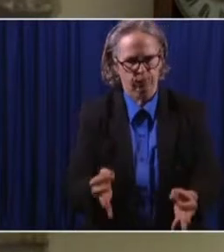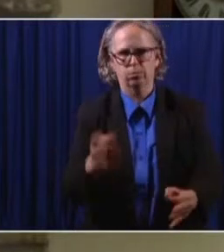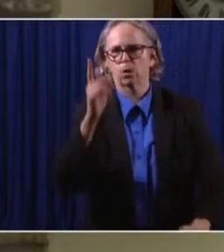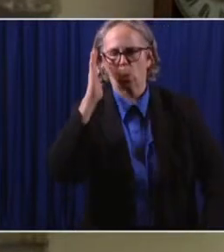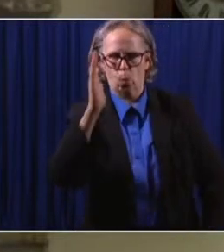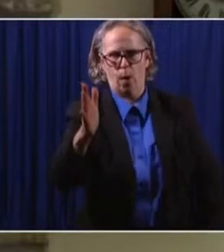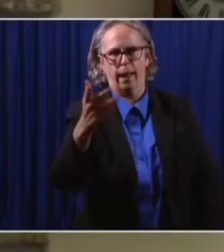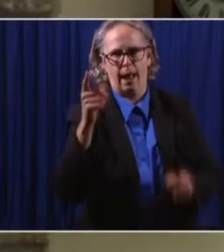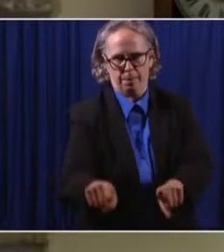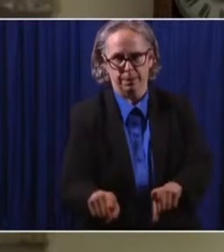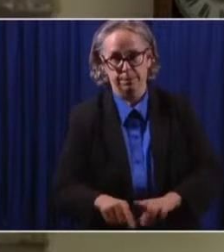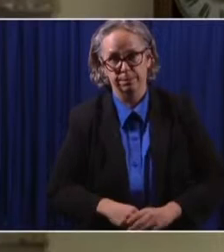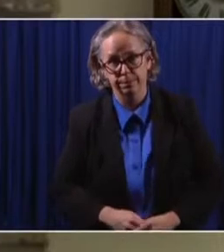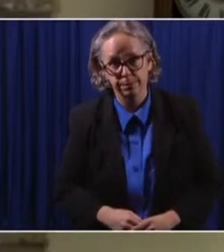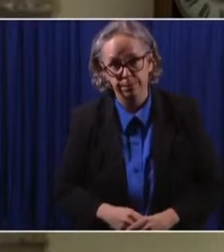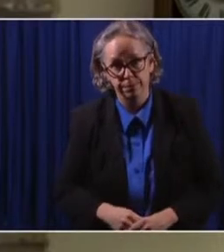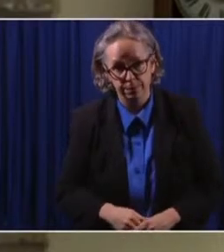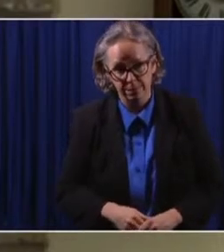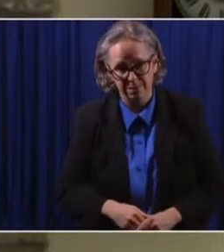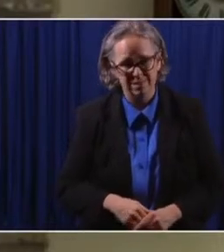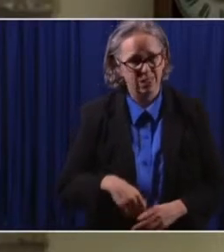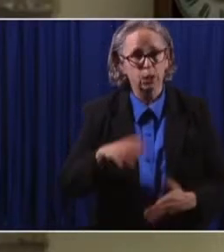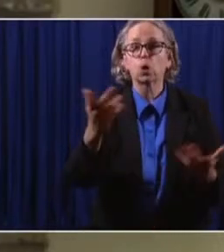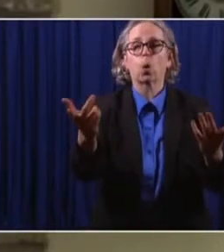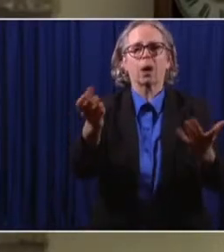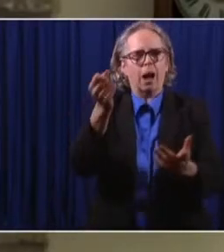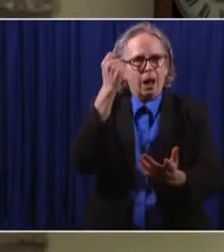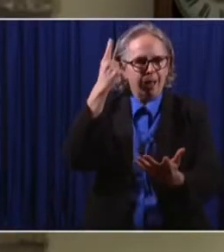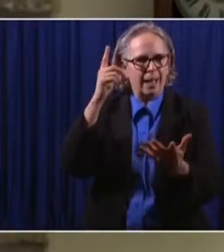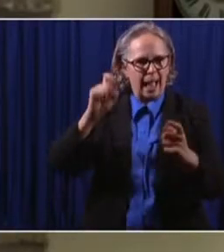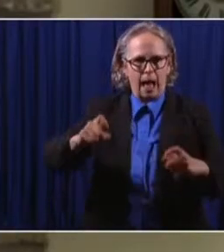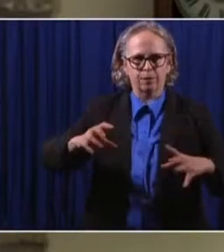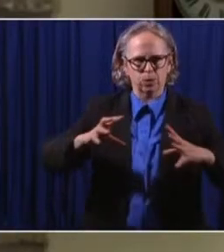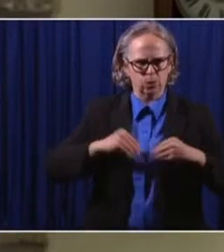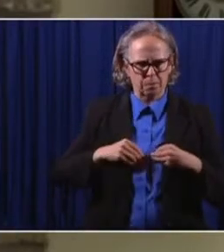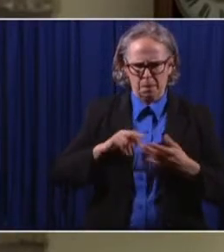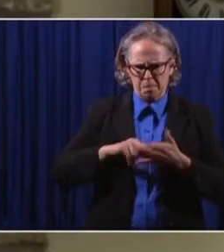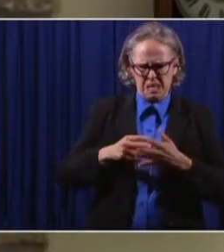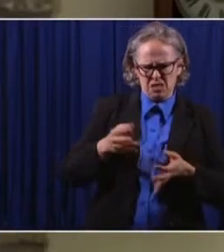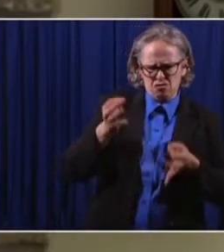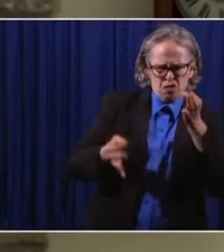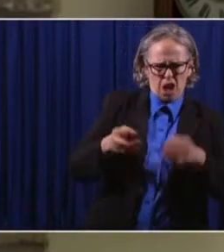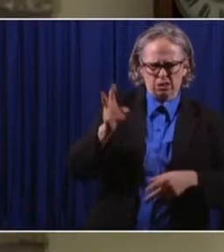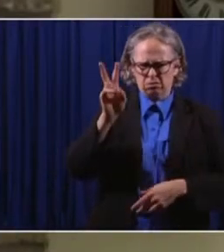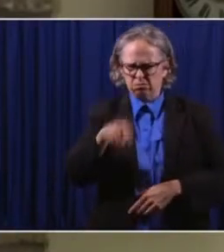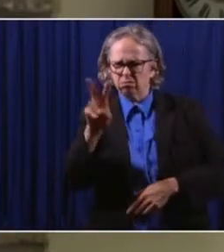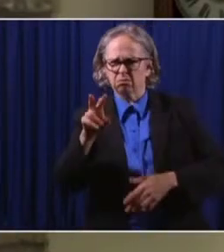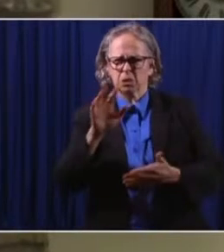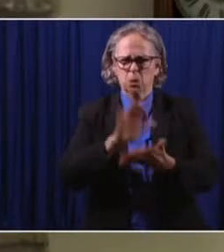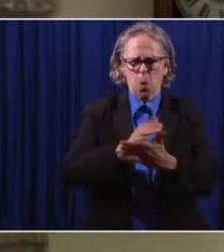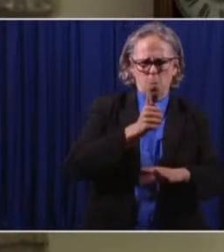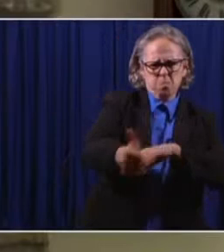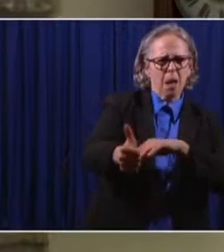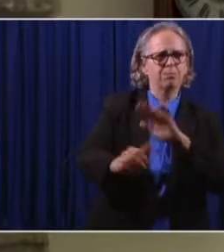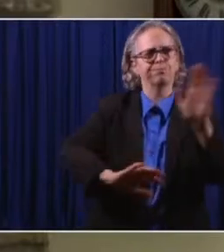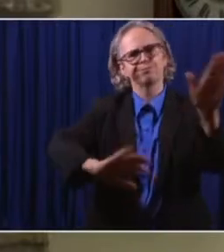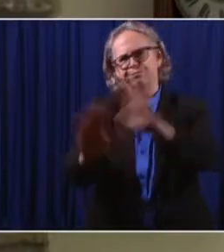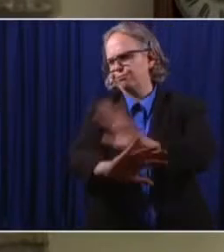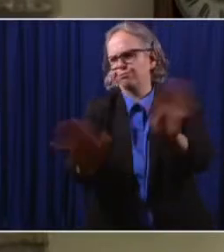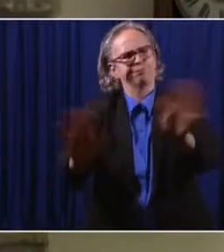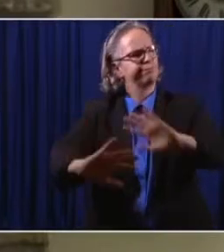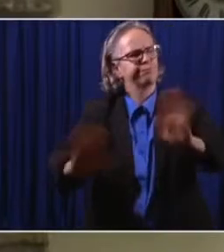understand that when the data is published and when you see in the paper. Like last night I saw on Dayton